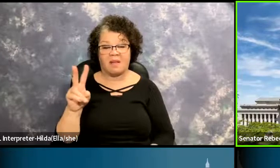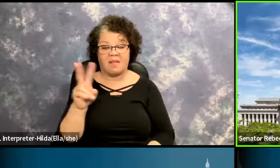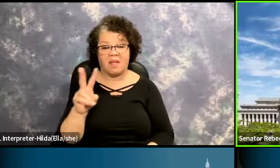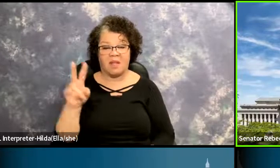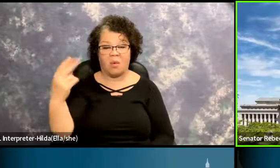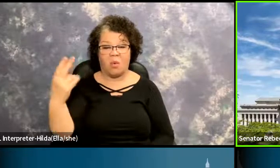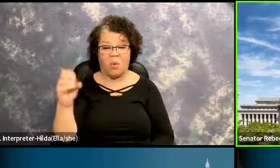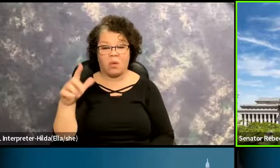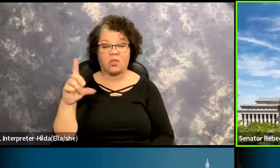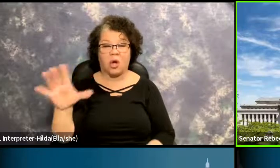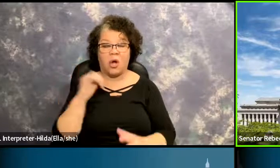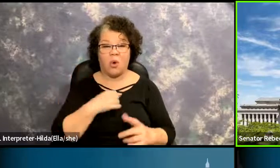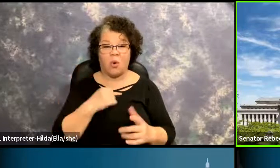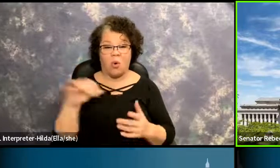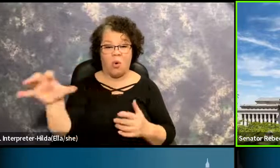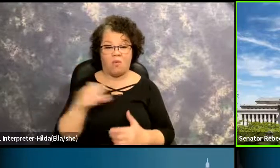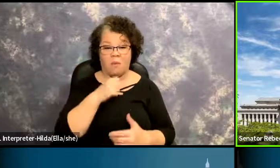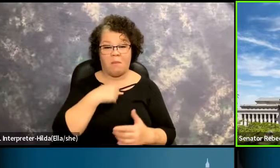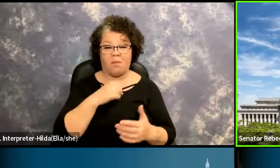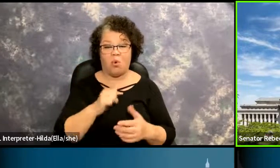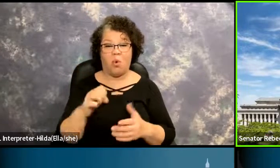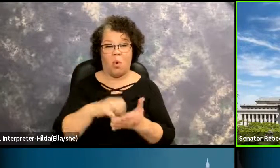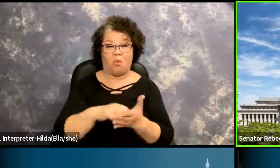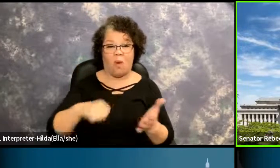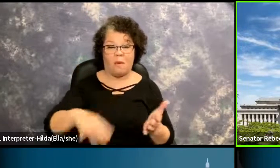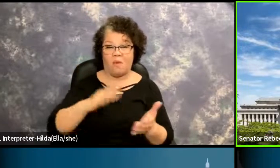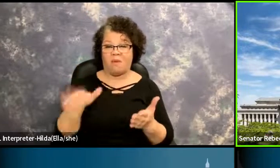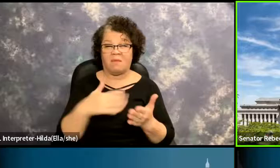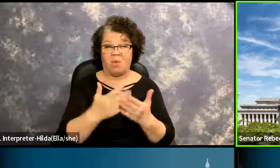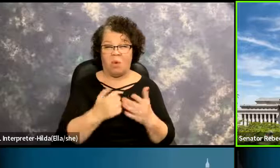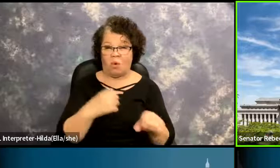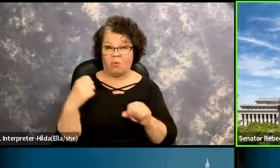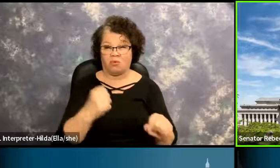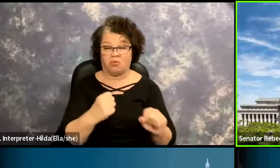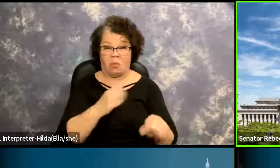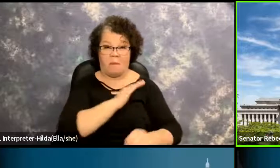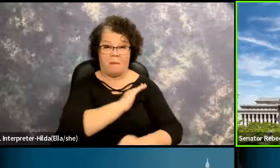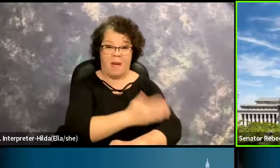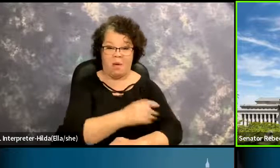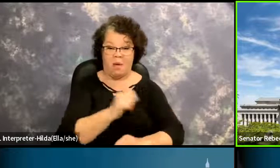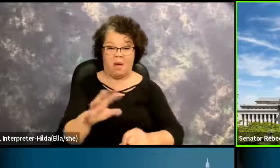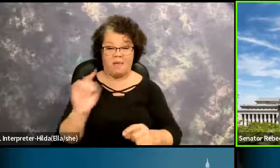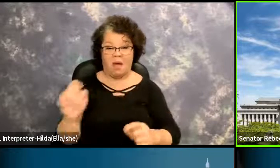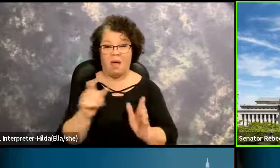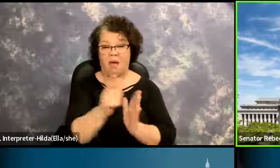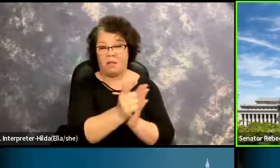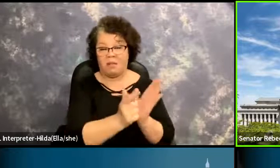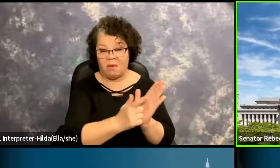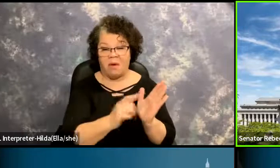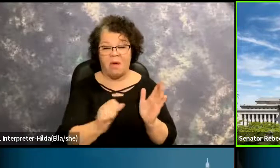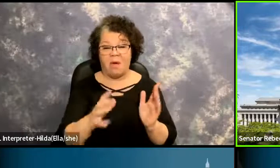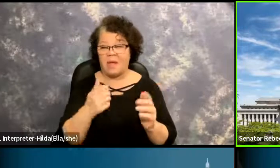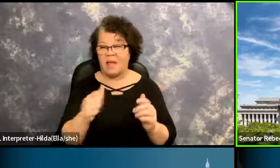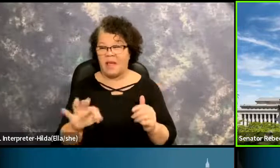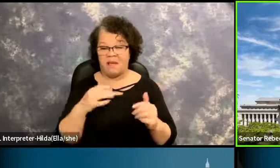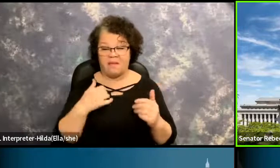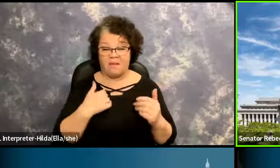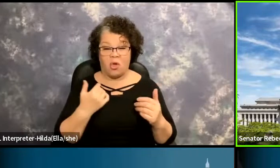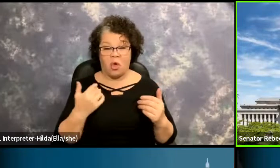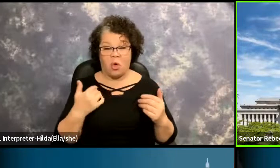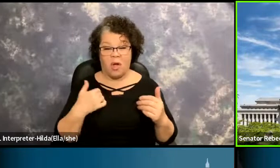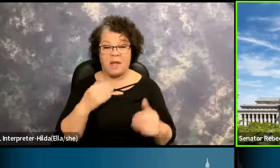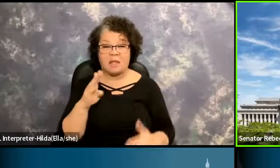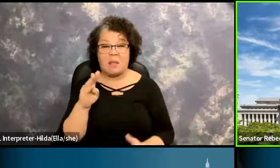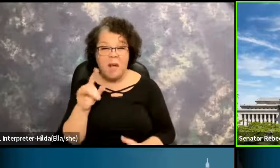protecting people's rights by making sure that if there was a violation or there's a certain threshold of minority